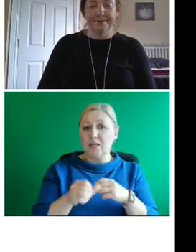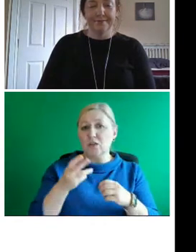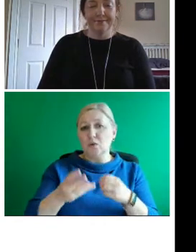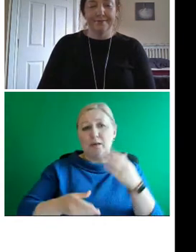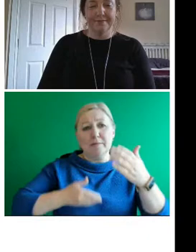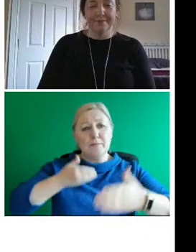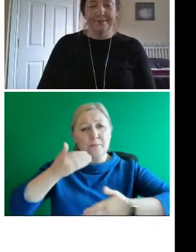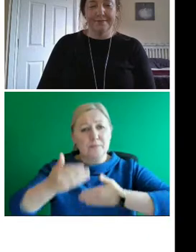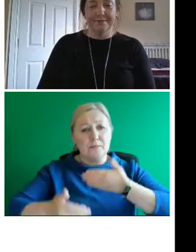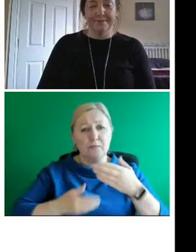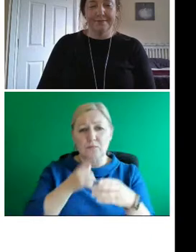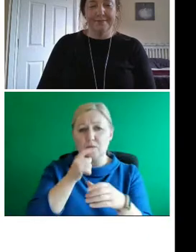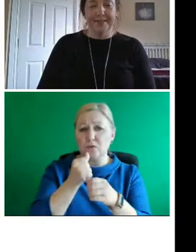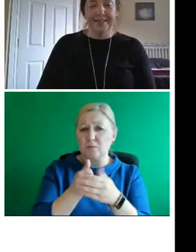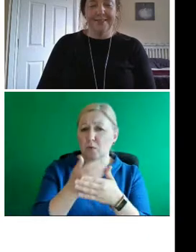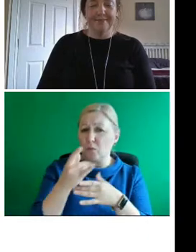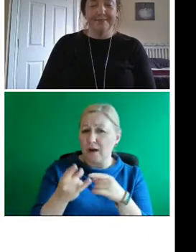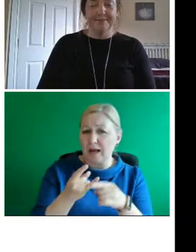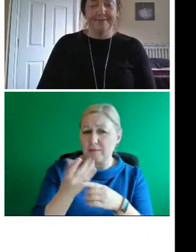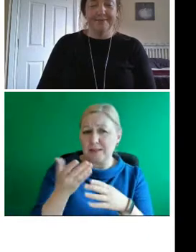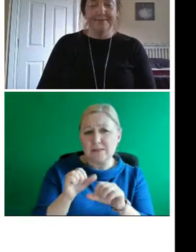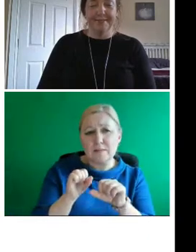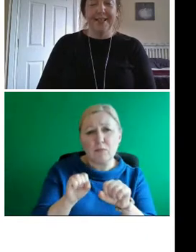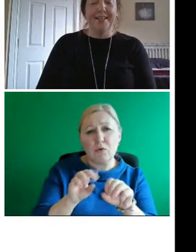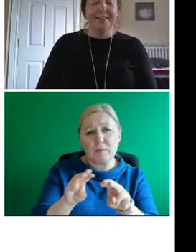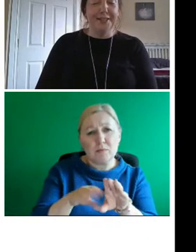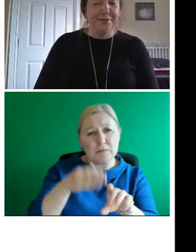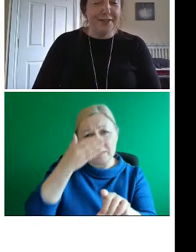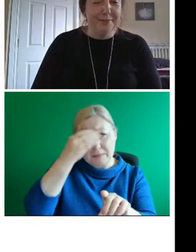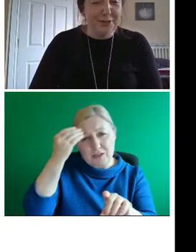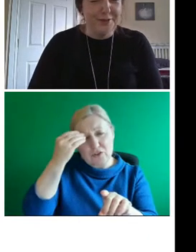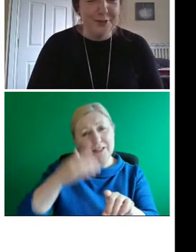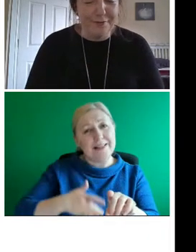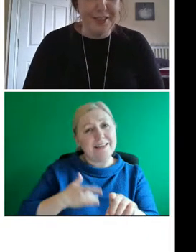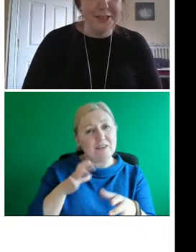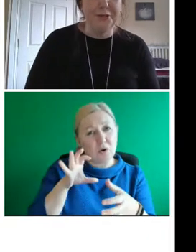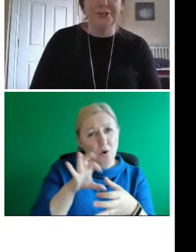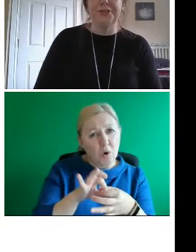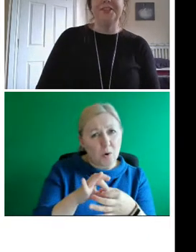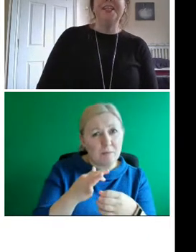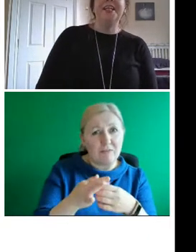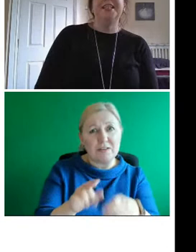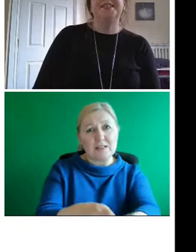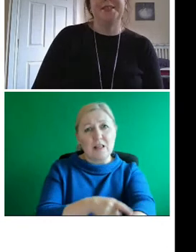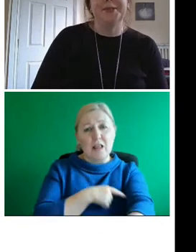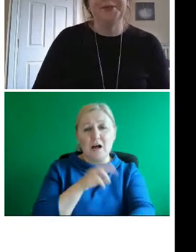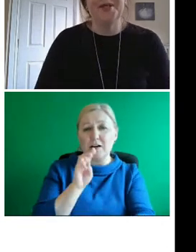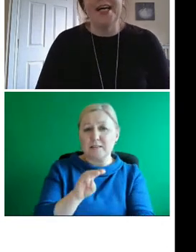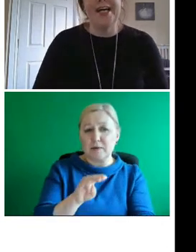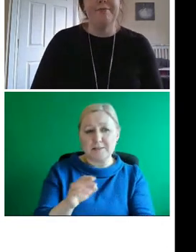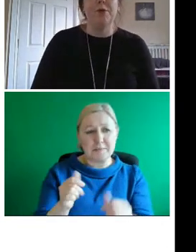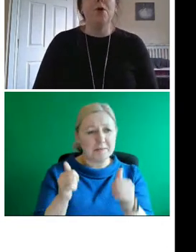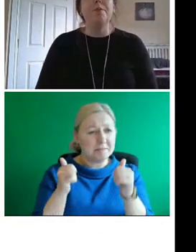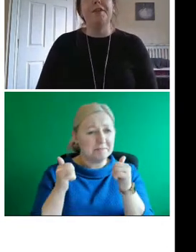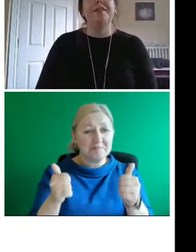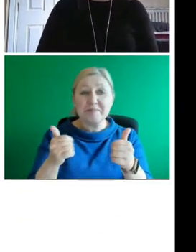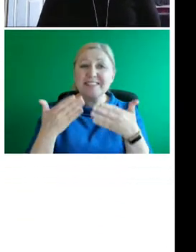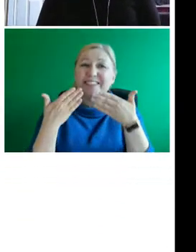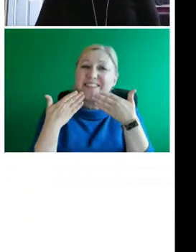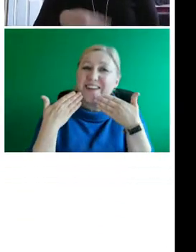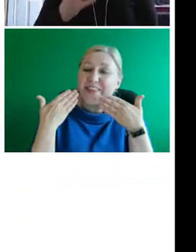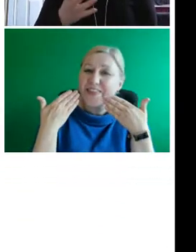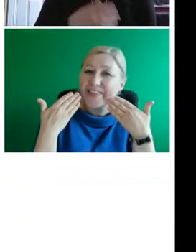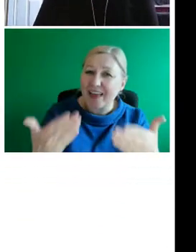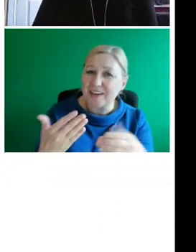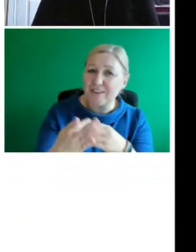the mental health services. Thanks very much, Joanne. Thank you very much, Fiona, for that introduction. So hopefully the